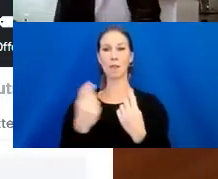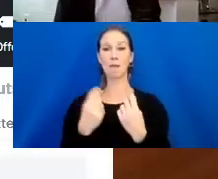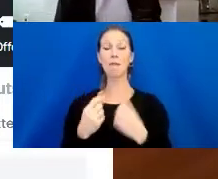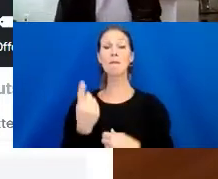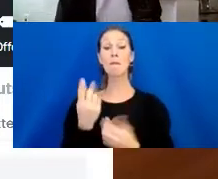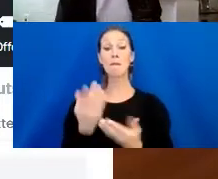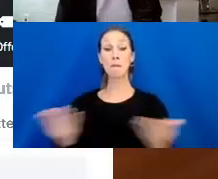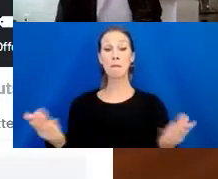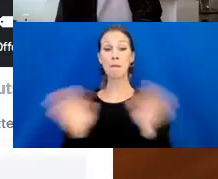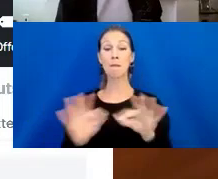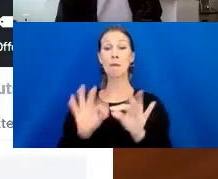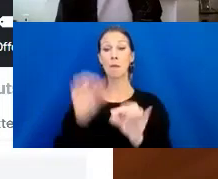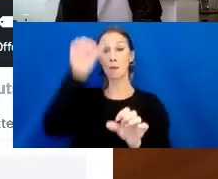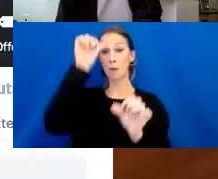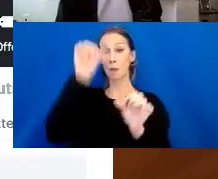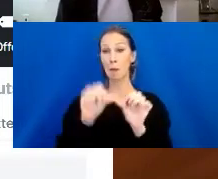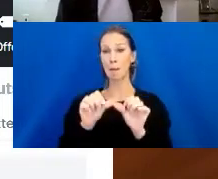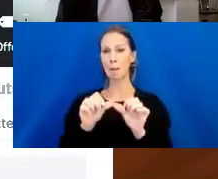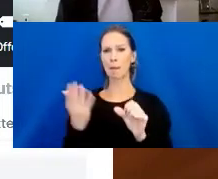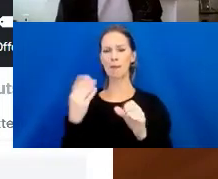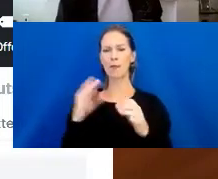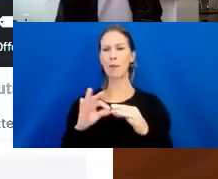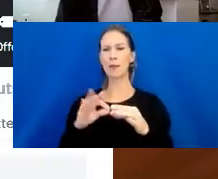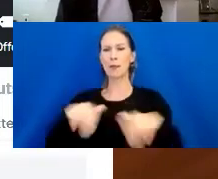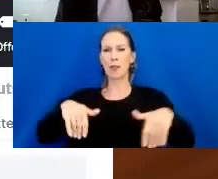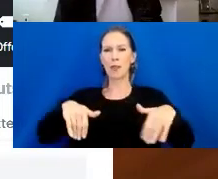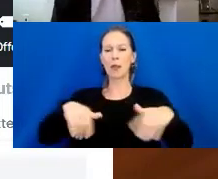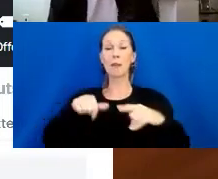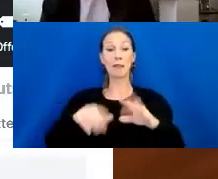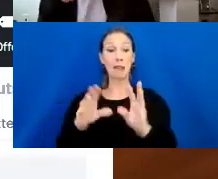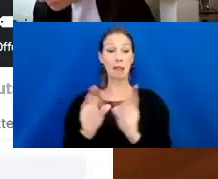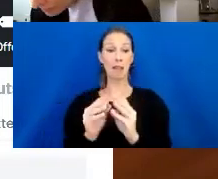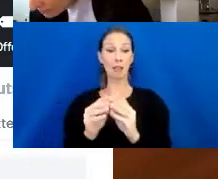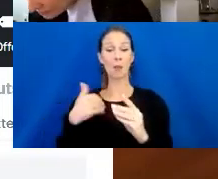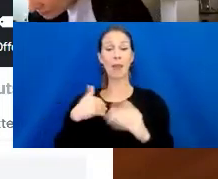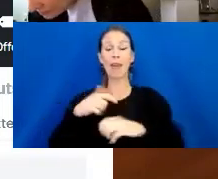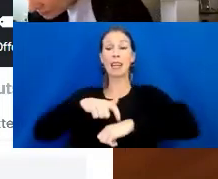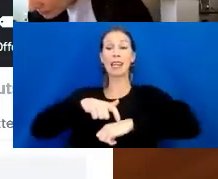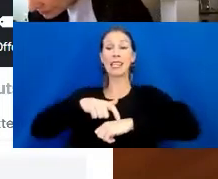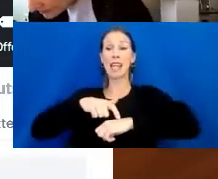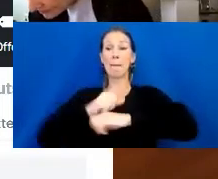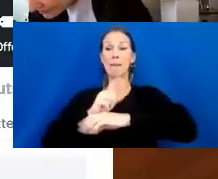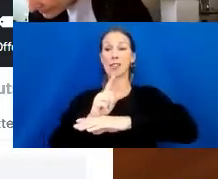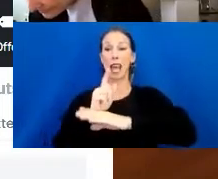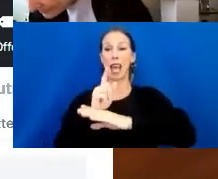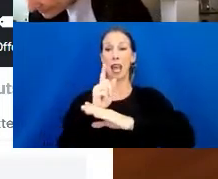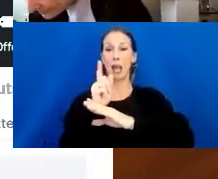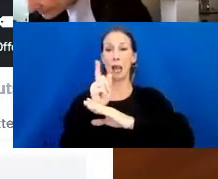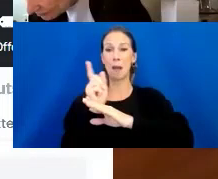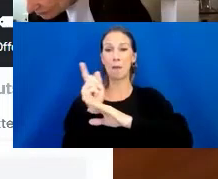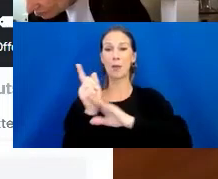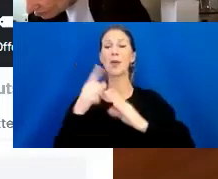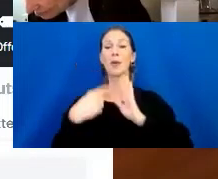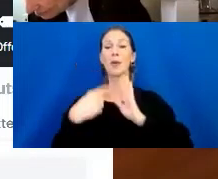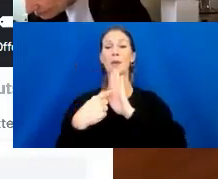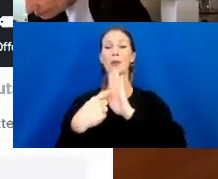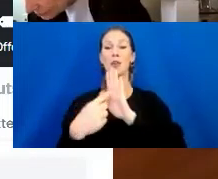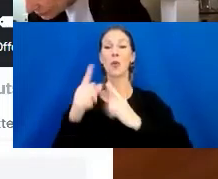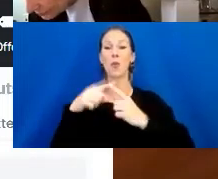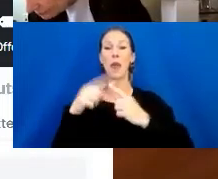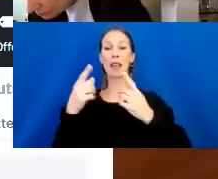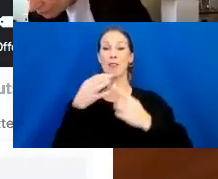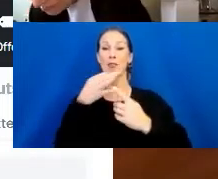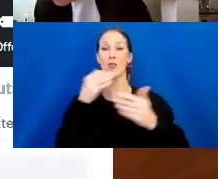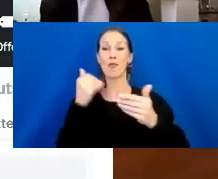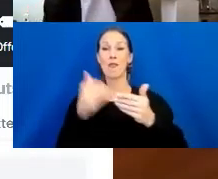to note that I don't think we mentioned before is in this session, there will be a timer that will show you when the session is going to end. It will start